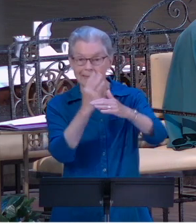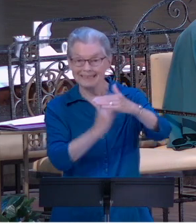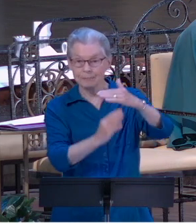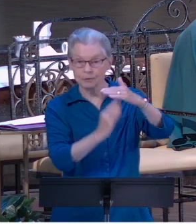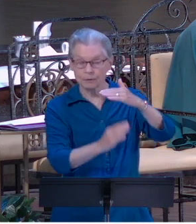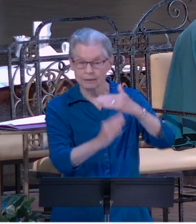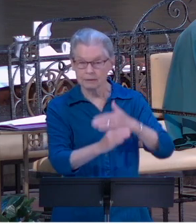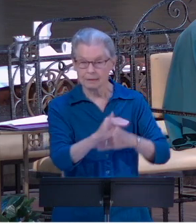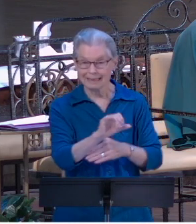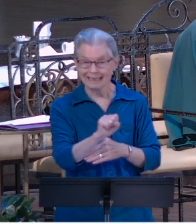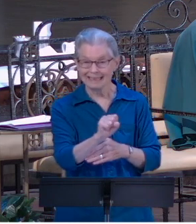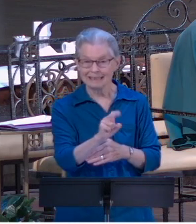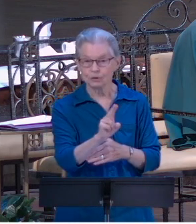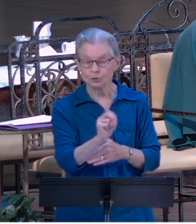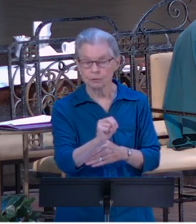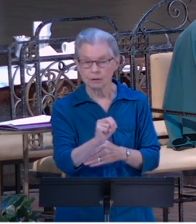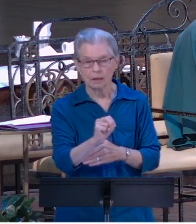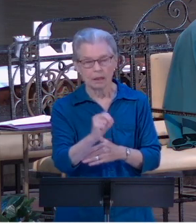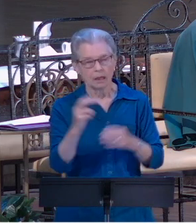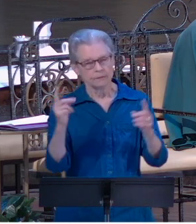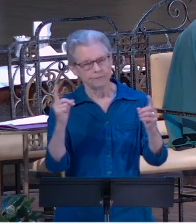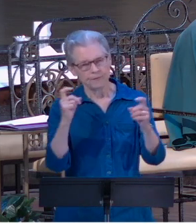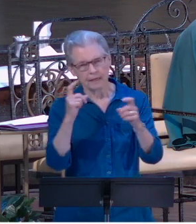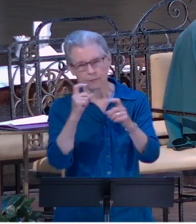it's complicated.